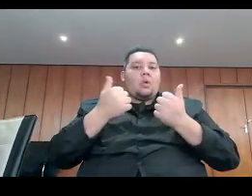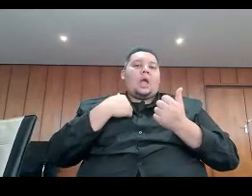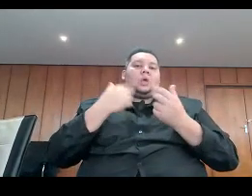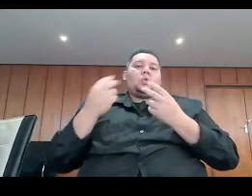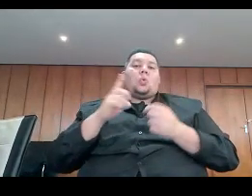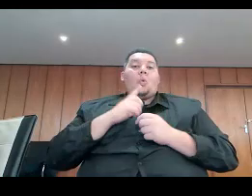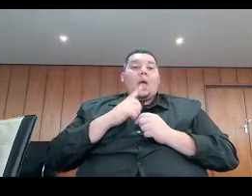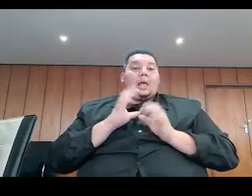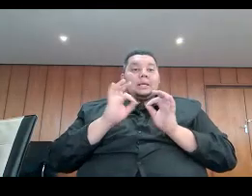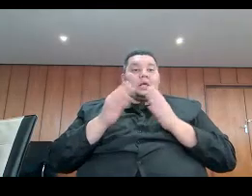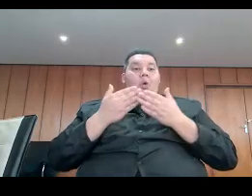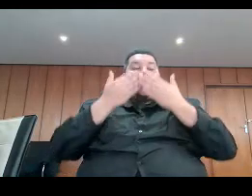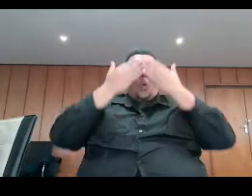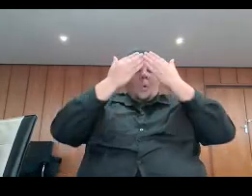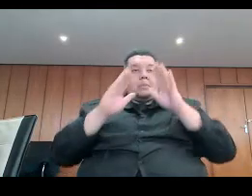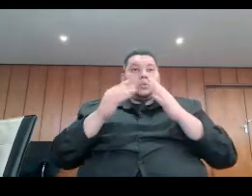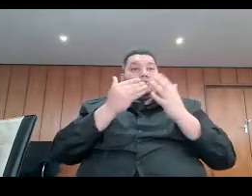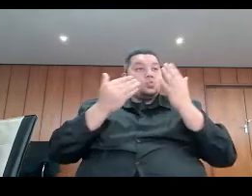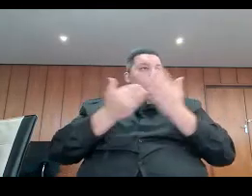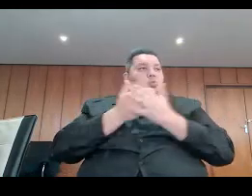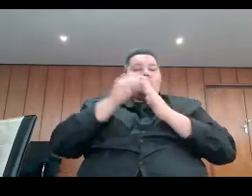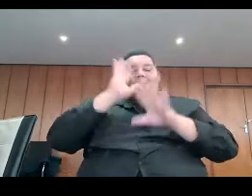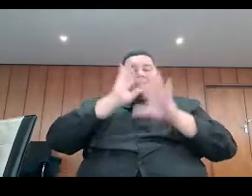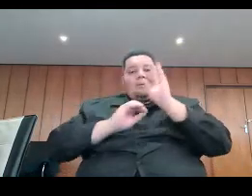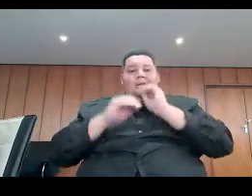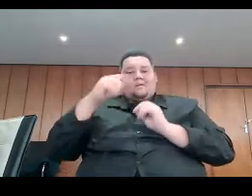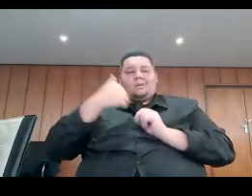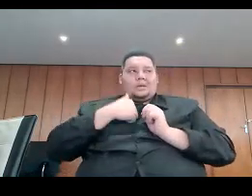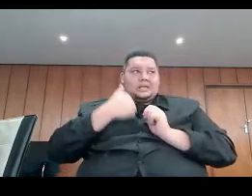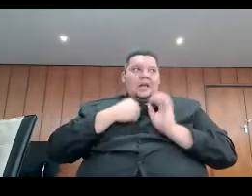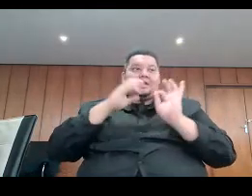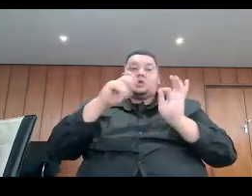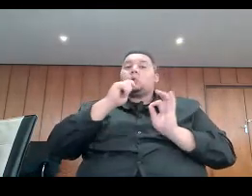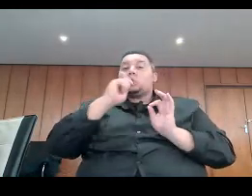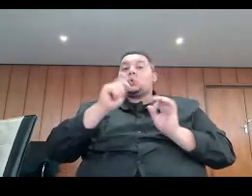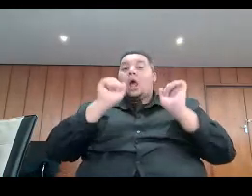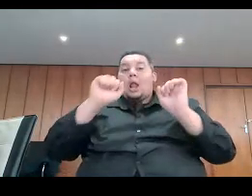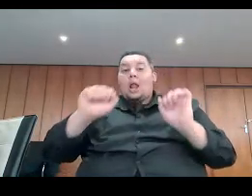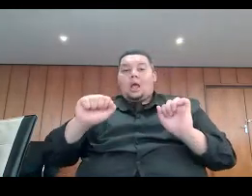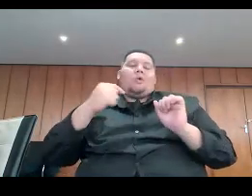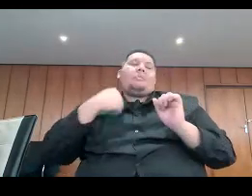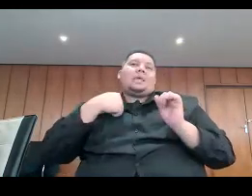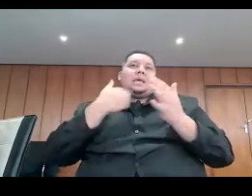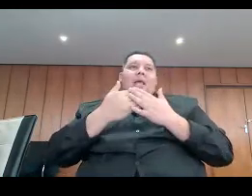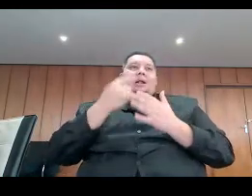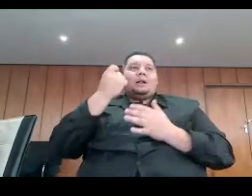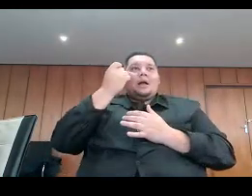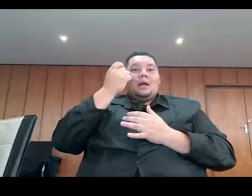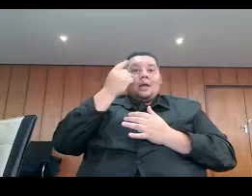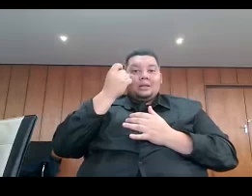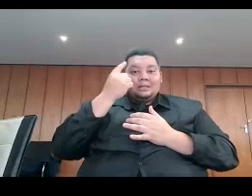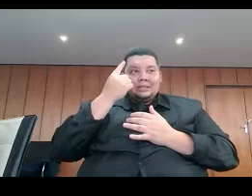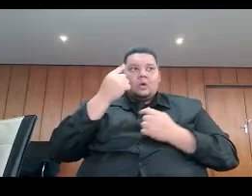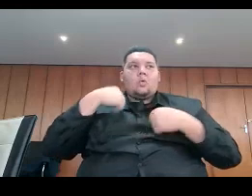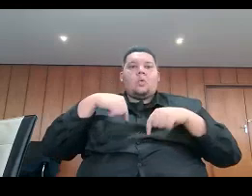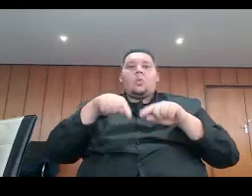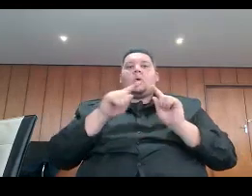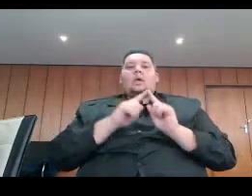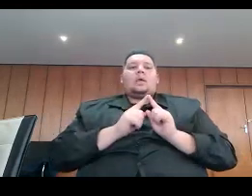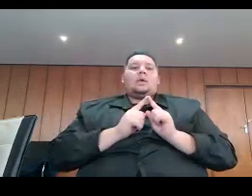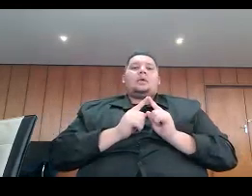whole world of new learning for myself. And it really allowed me to understand that we